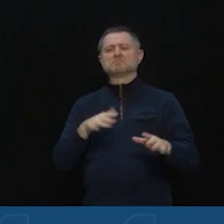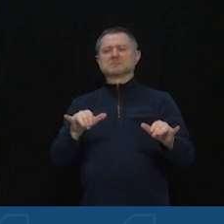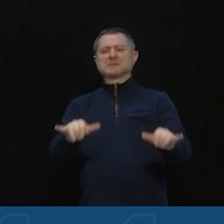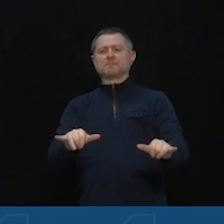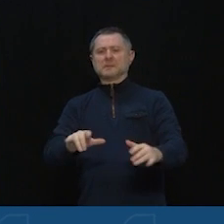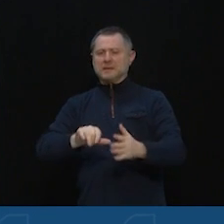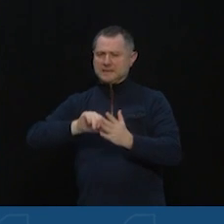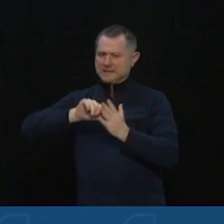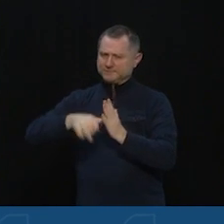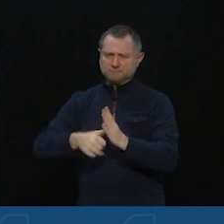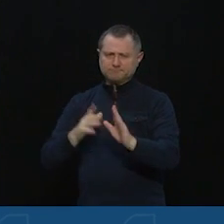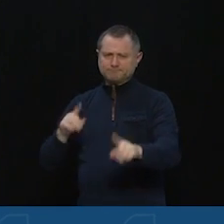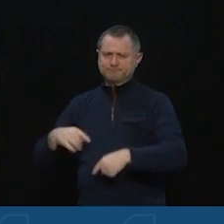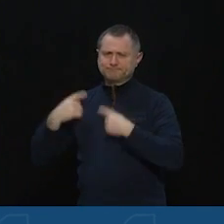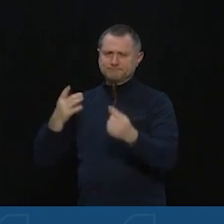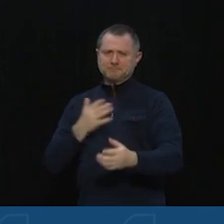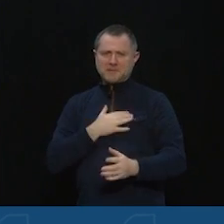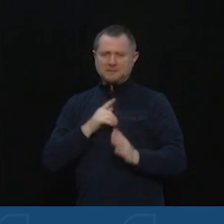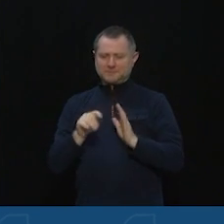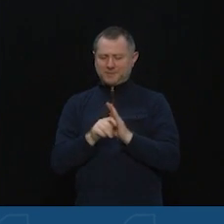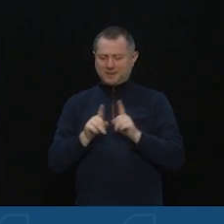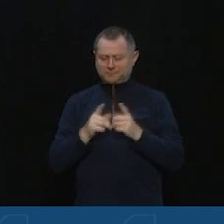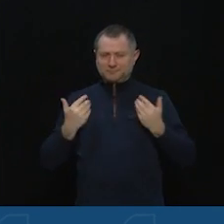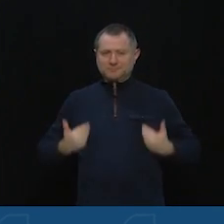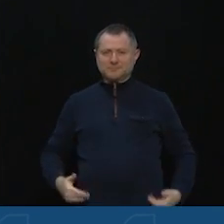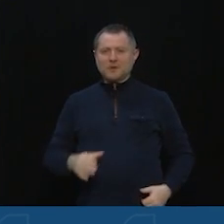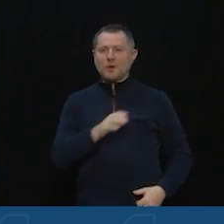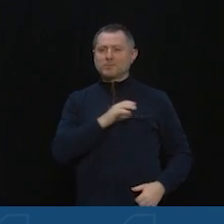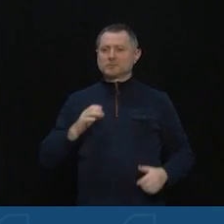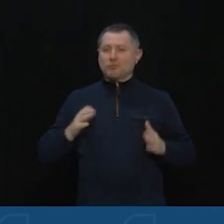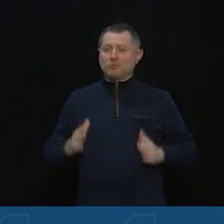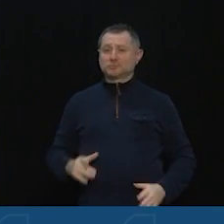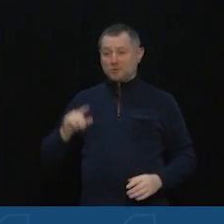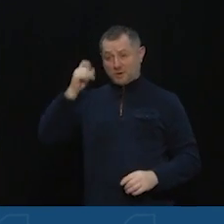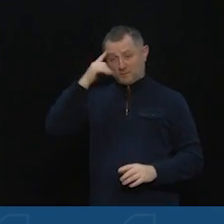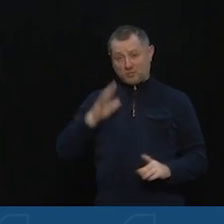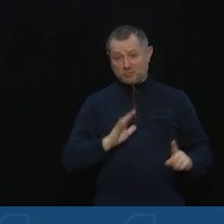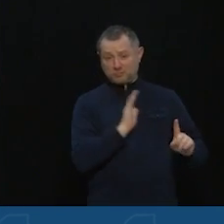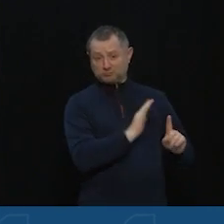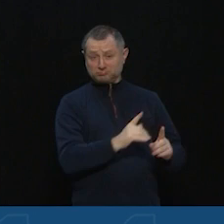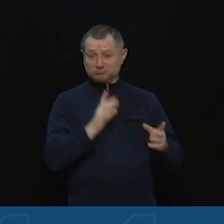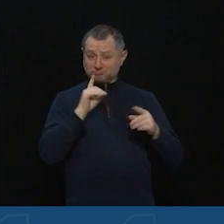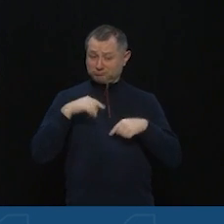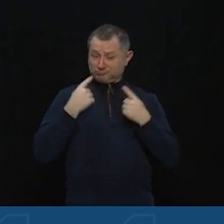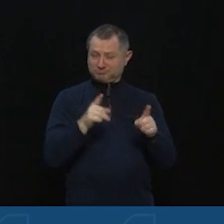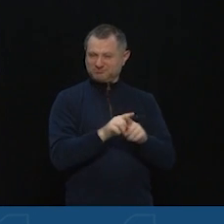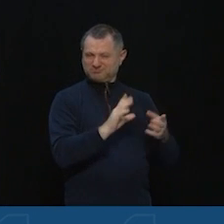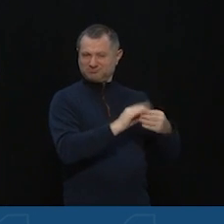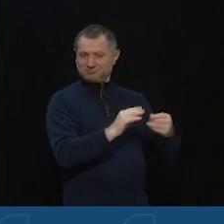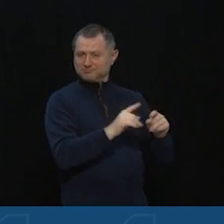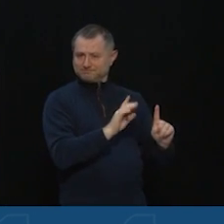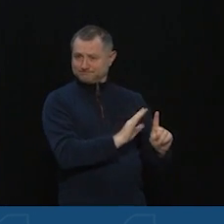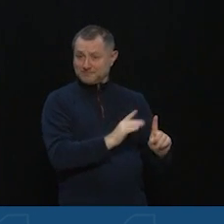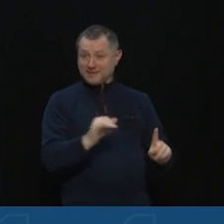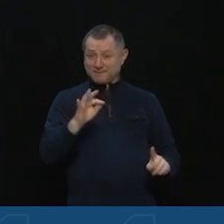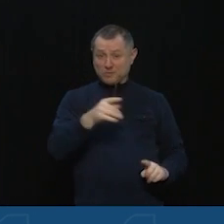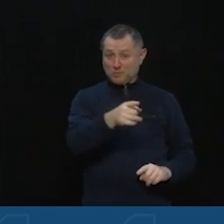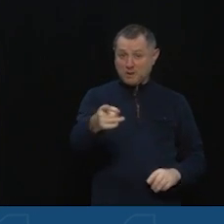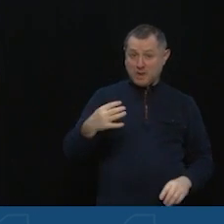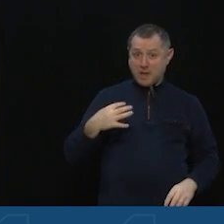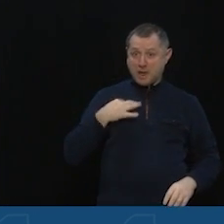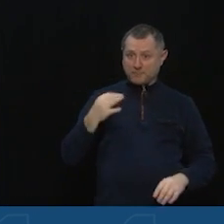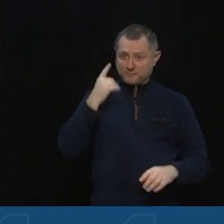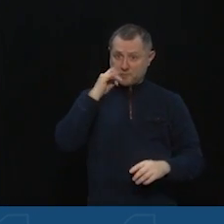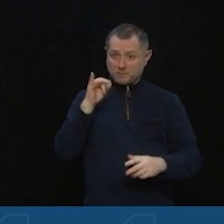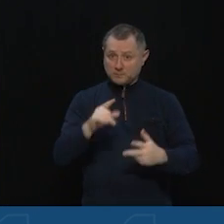throughout my time as commissioner, and the governor has throughout her time as the governor, that if you're eligible for a booster, now